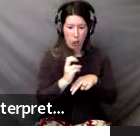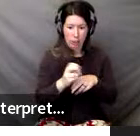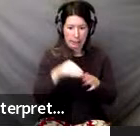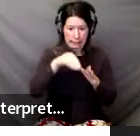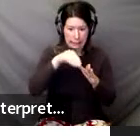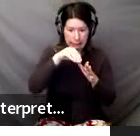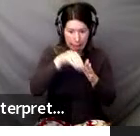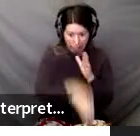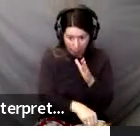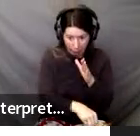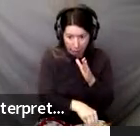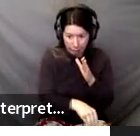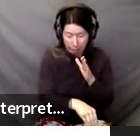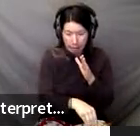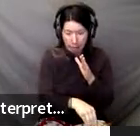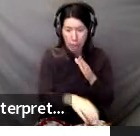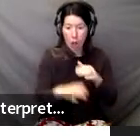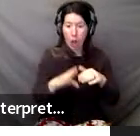original.